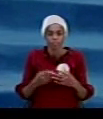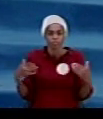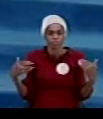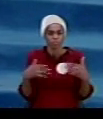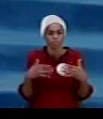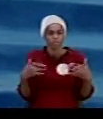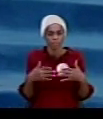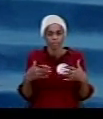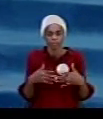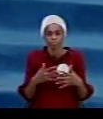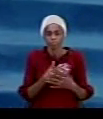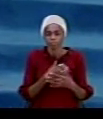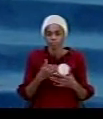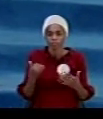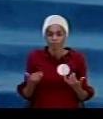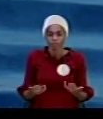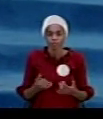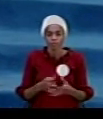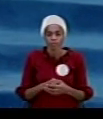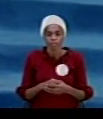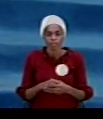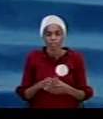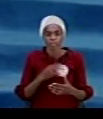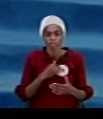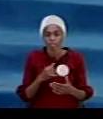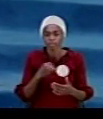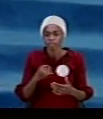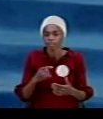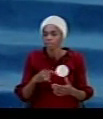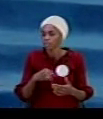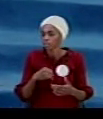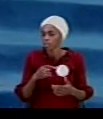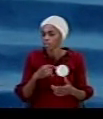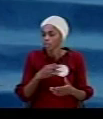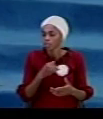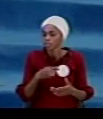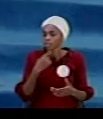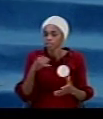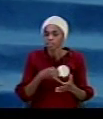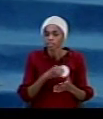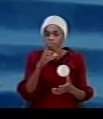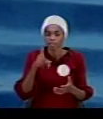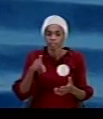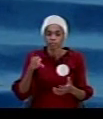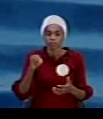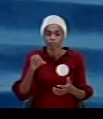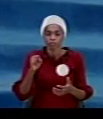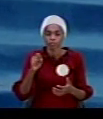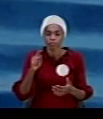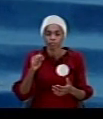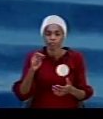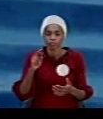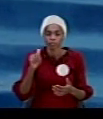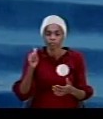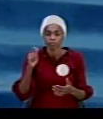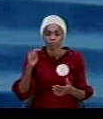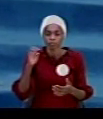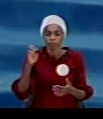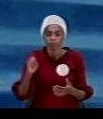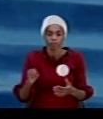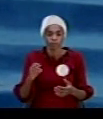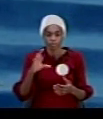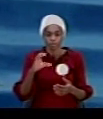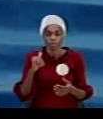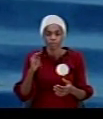When they diagnosed what actually is happening, they say it is prostate cancer, and that if I don't do the operation within a